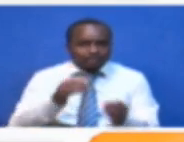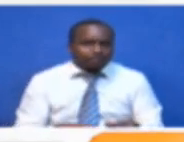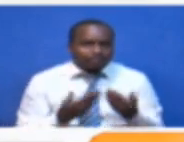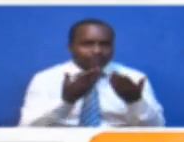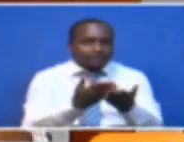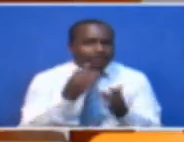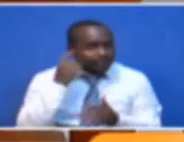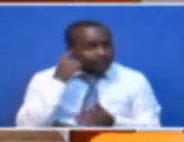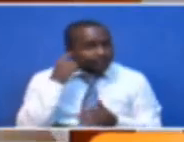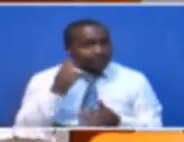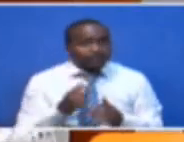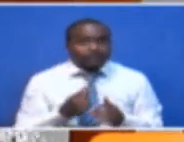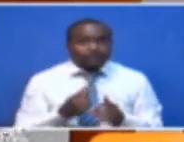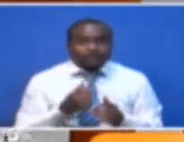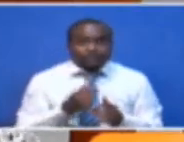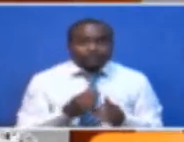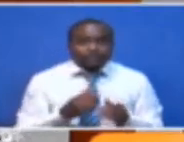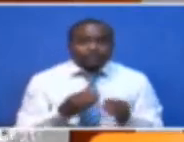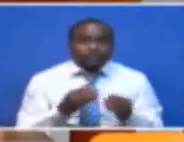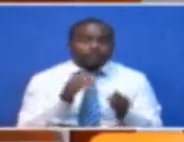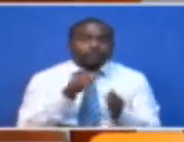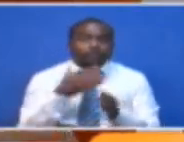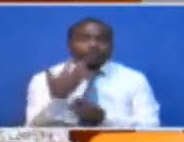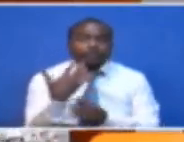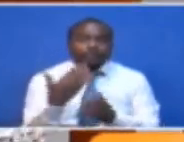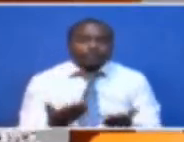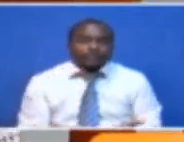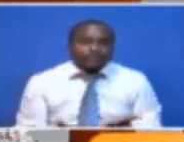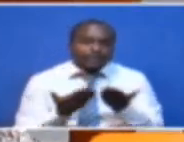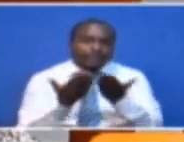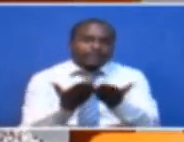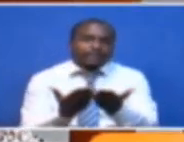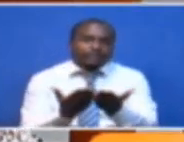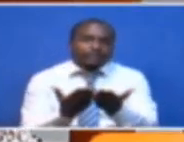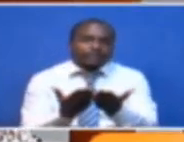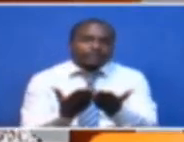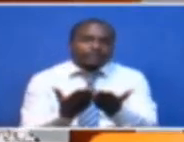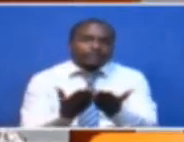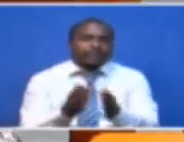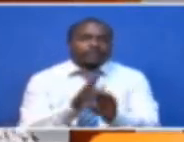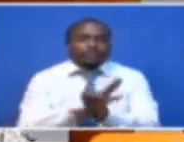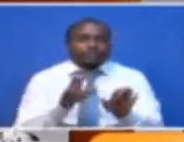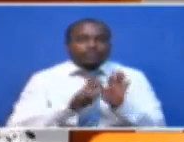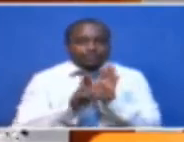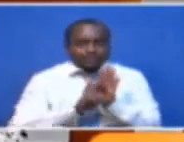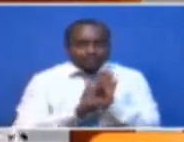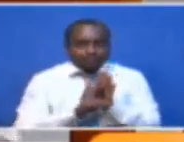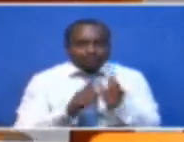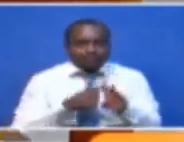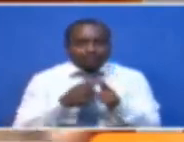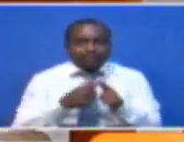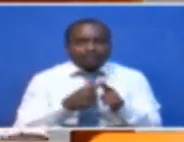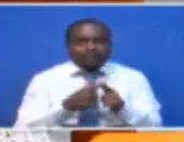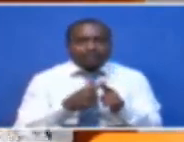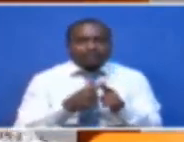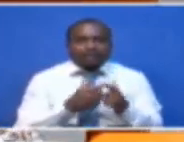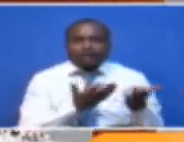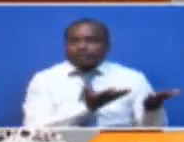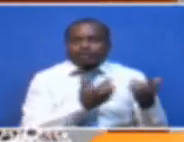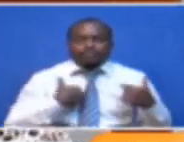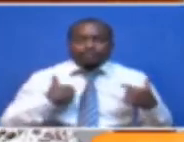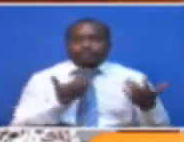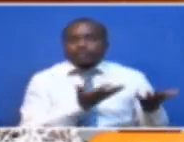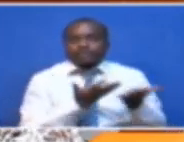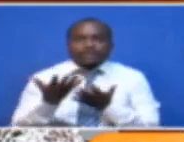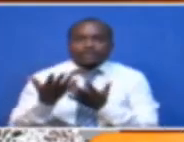No. I gave the package to Charles Maina. Oh, a permanent rep. Yes. Then I went to the hotel, or put in a very beautiful hotel.